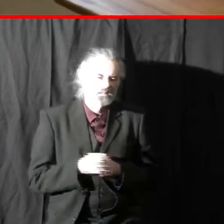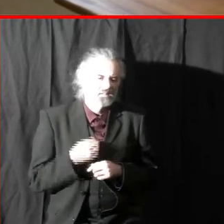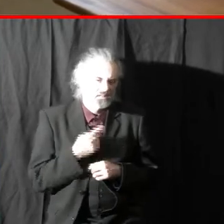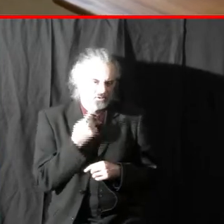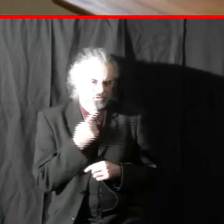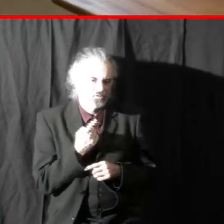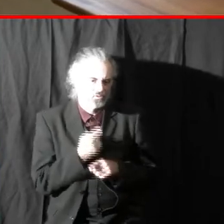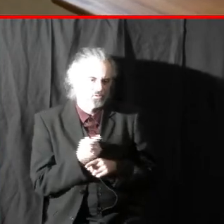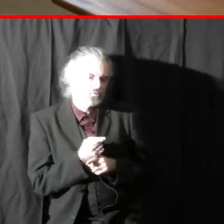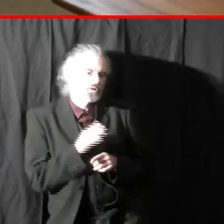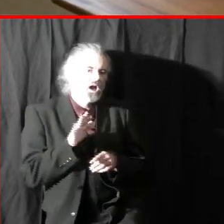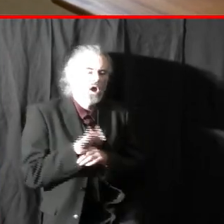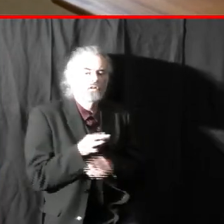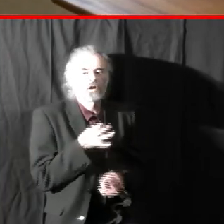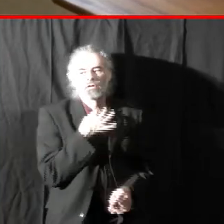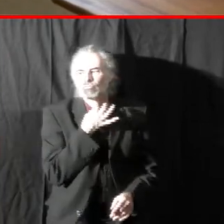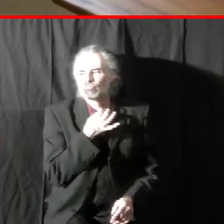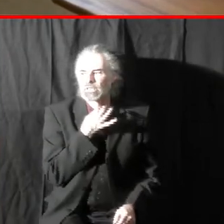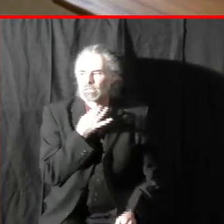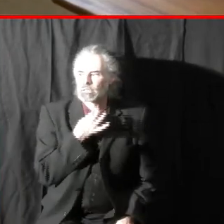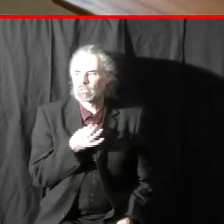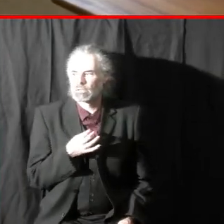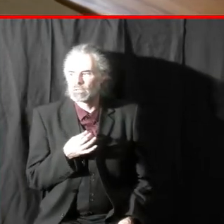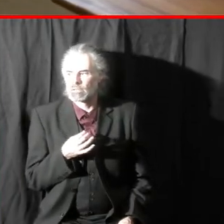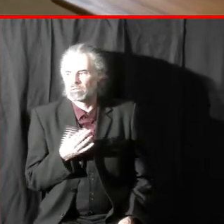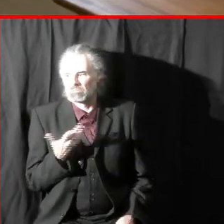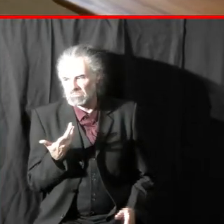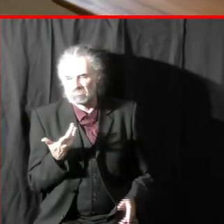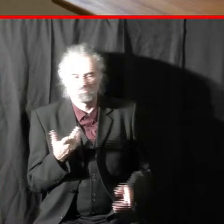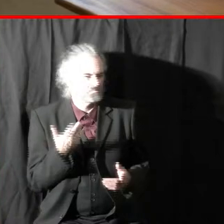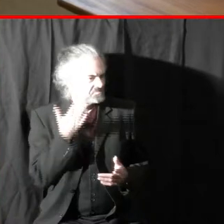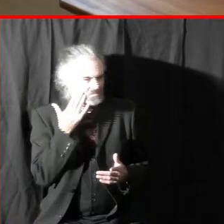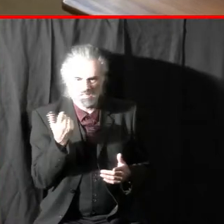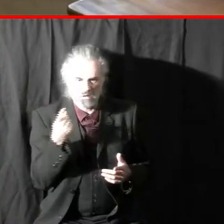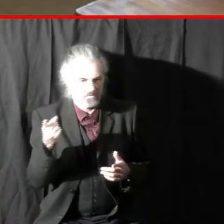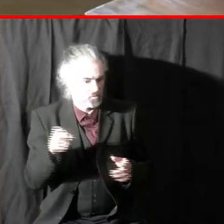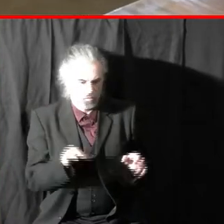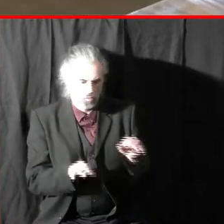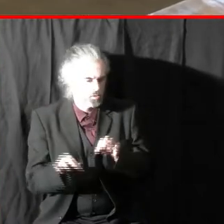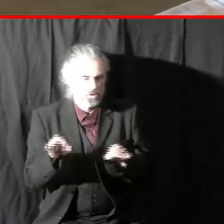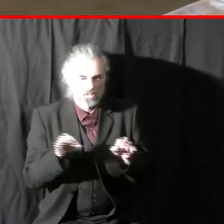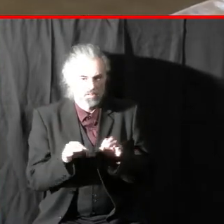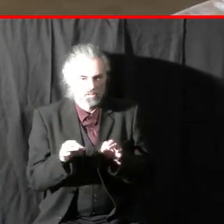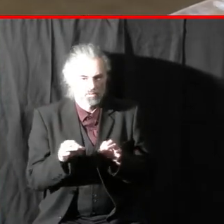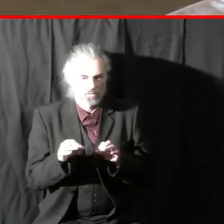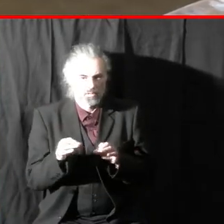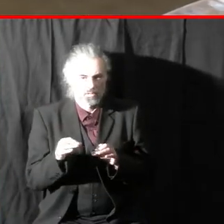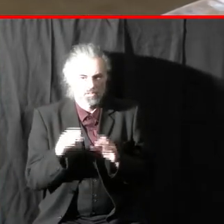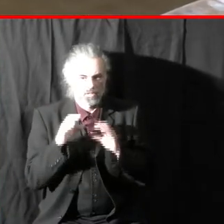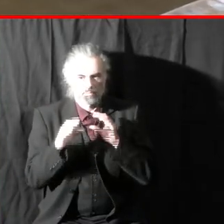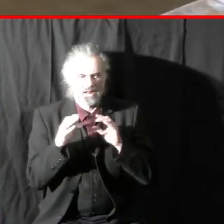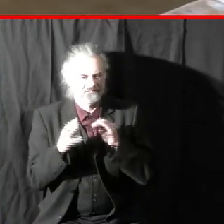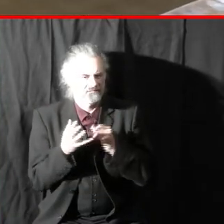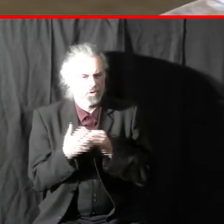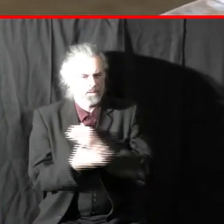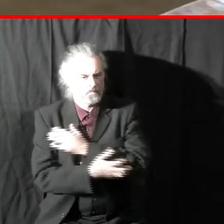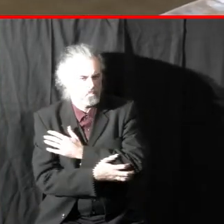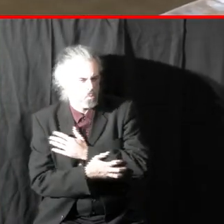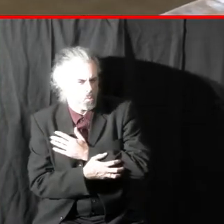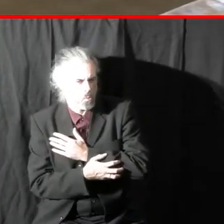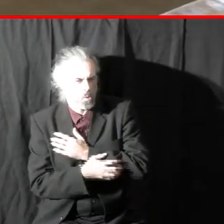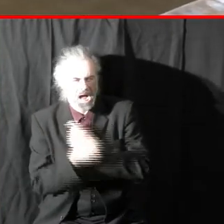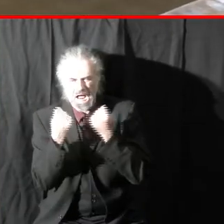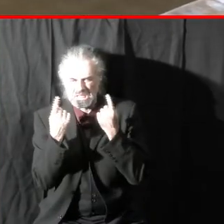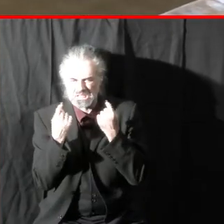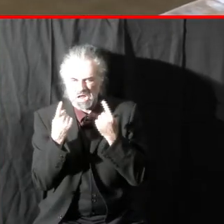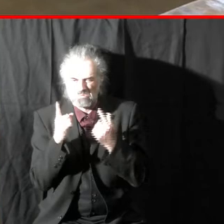a minute here. Even science communicators have a really poor understanding of risk,